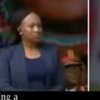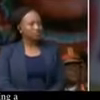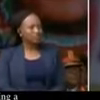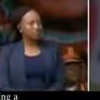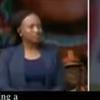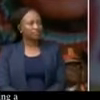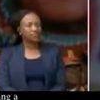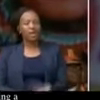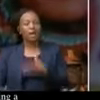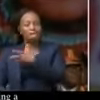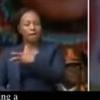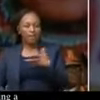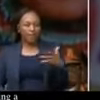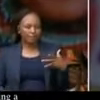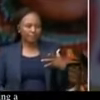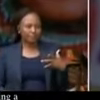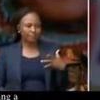Mama,